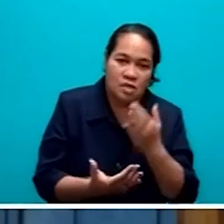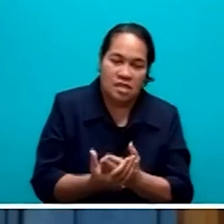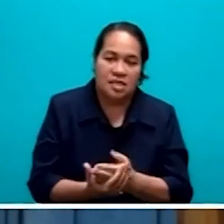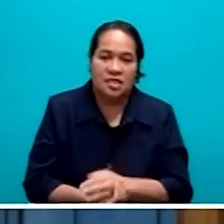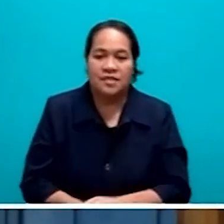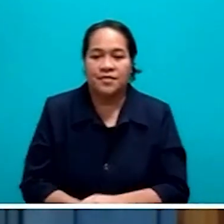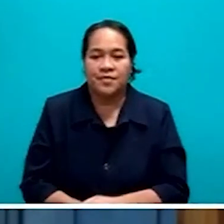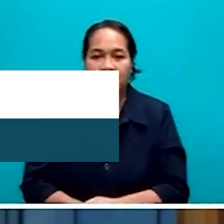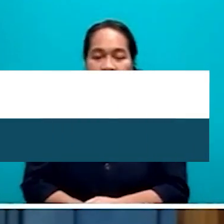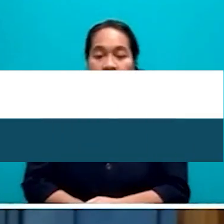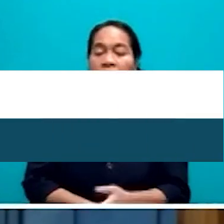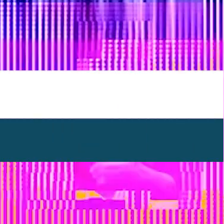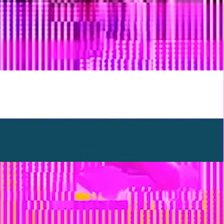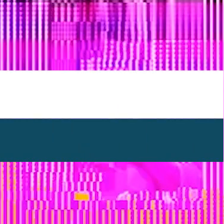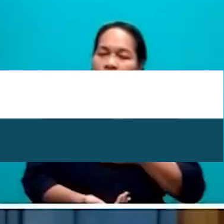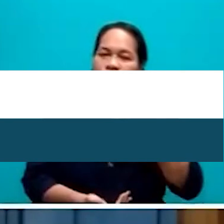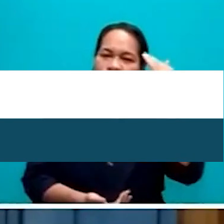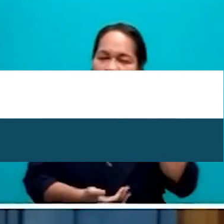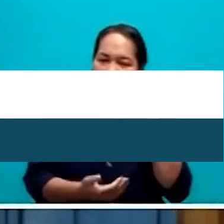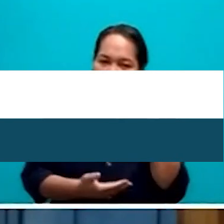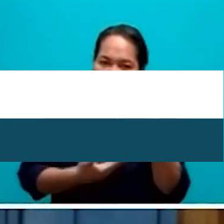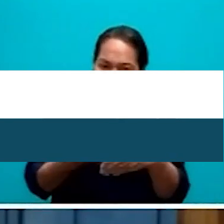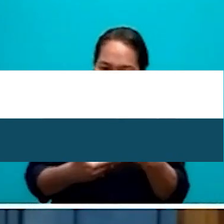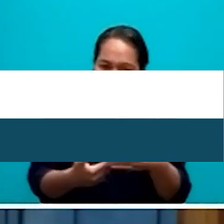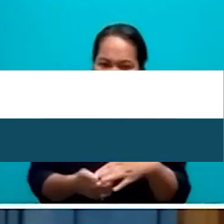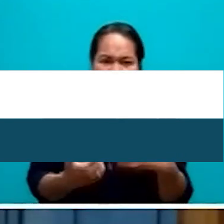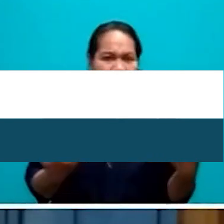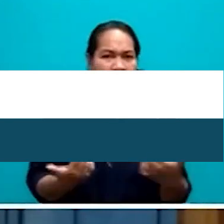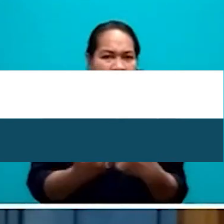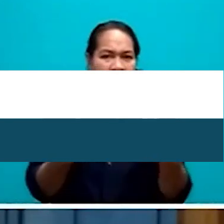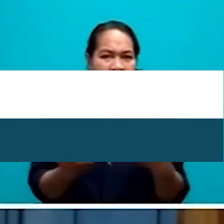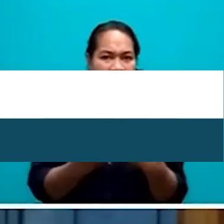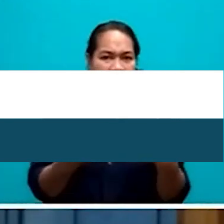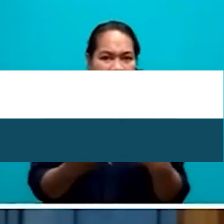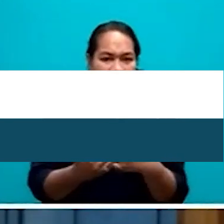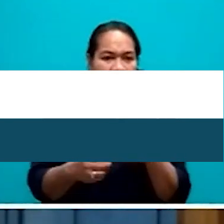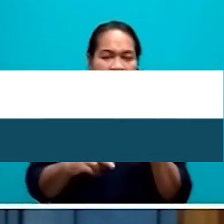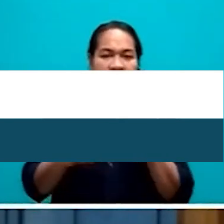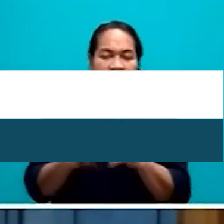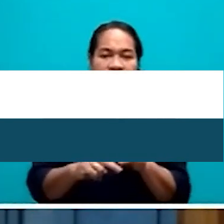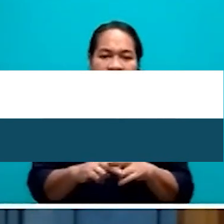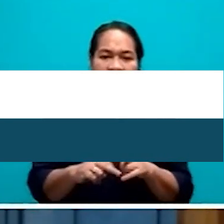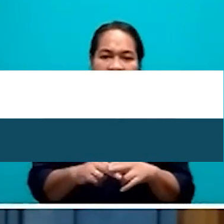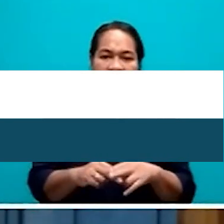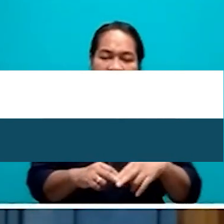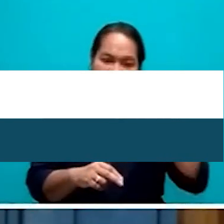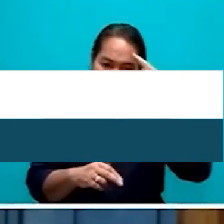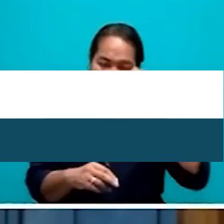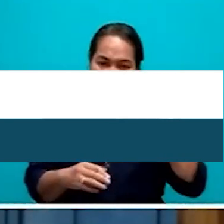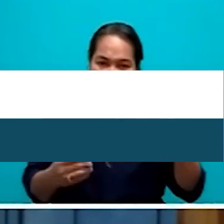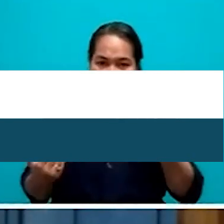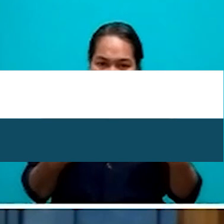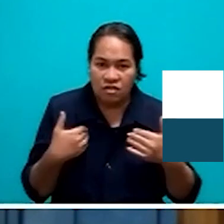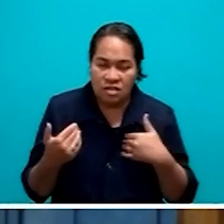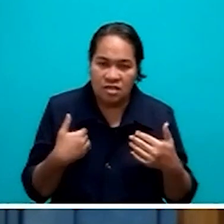Mr. Speaker, sir, I wish to briefly share that there has been a lot said over the Fiji National University saga that embroiled my